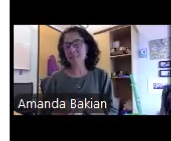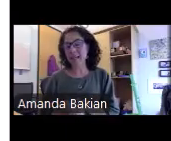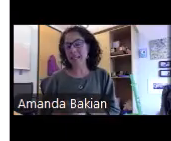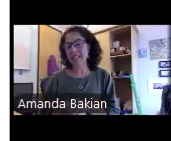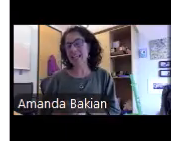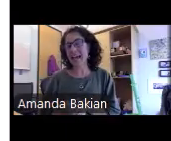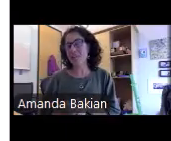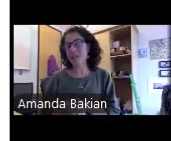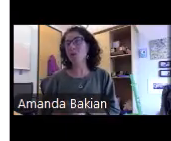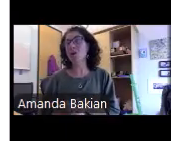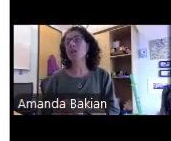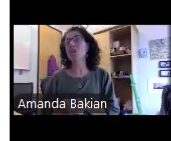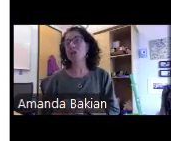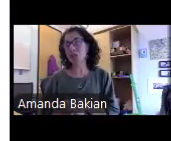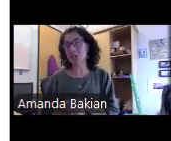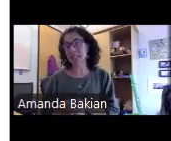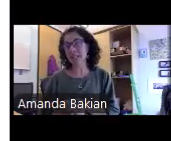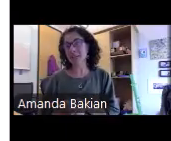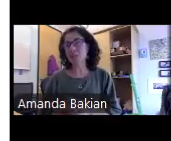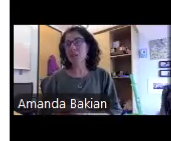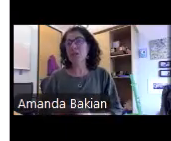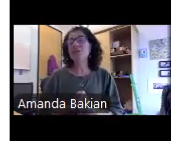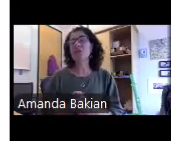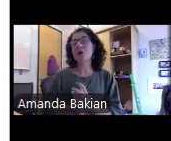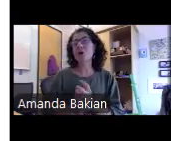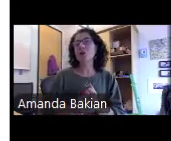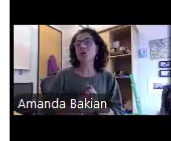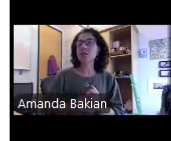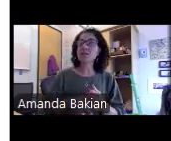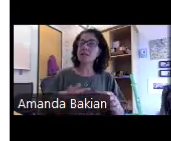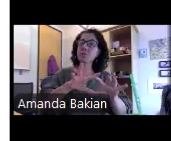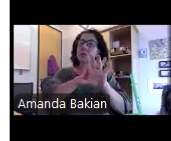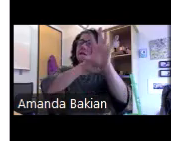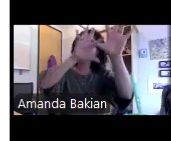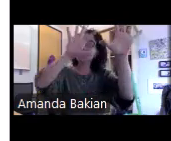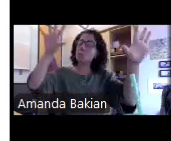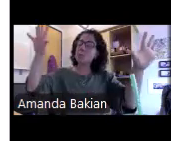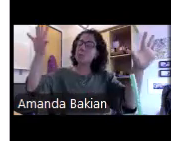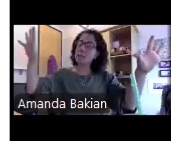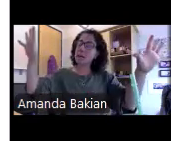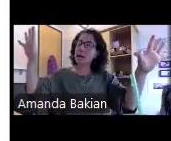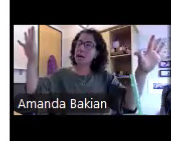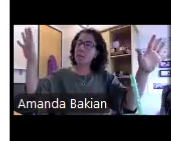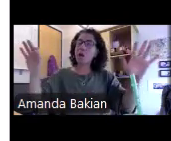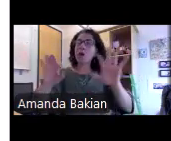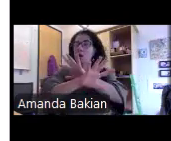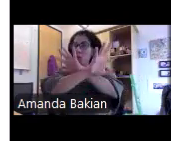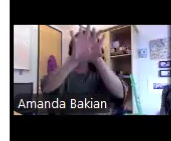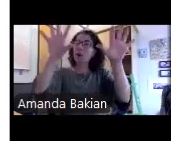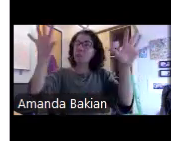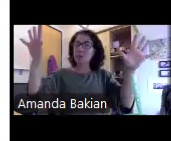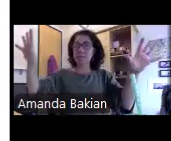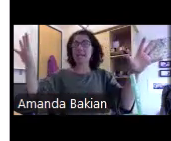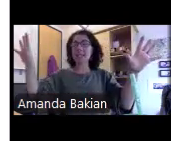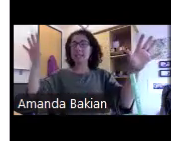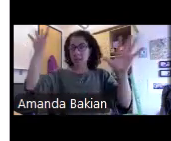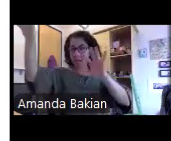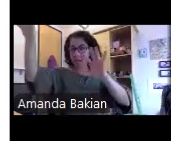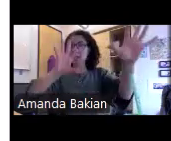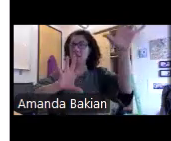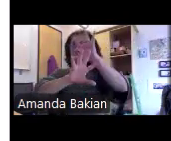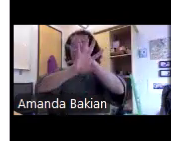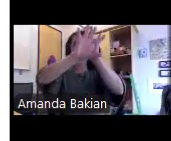are participating in the ADDM network currently. So you can see we